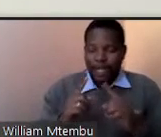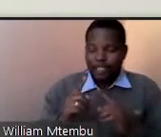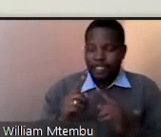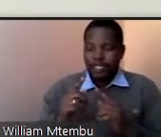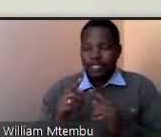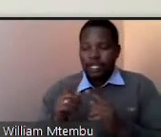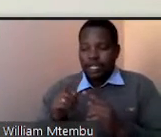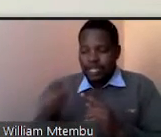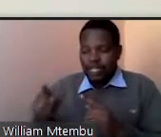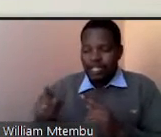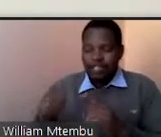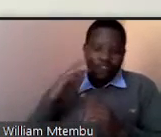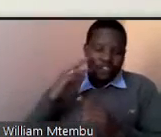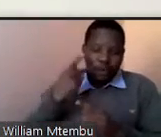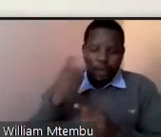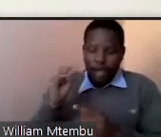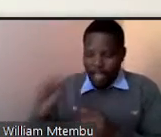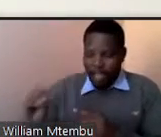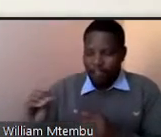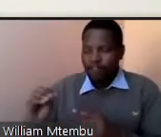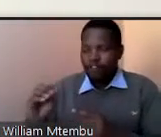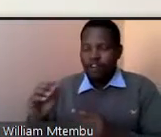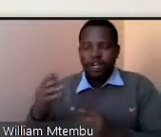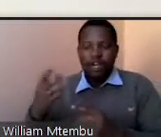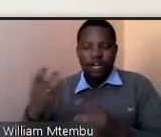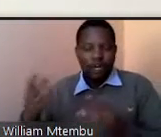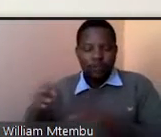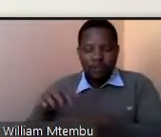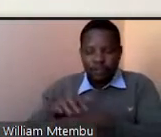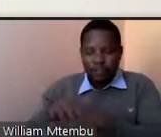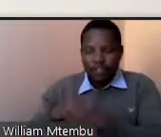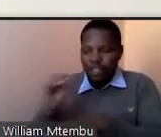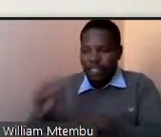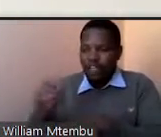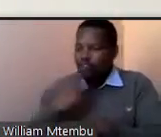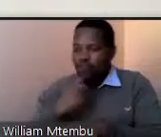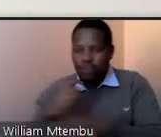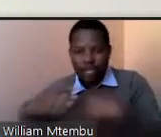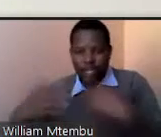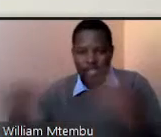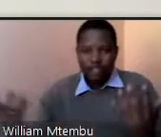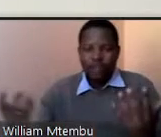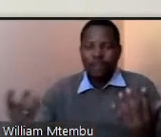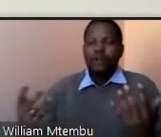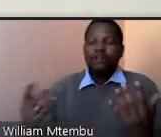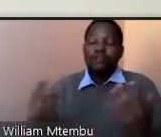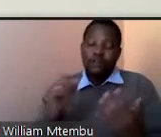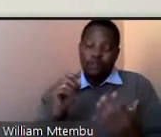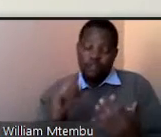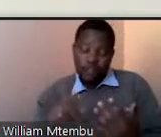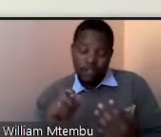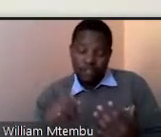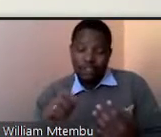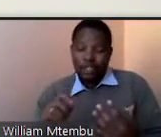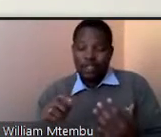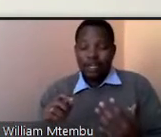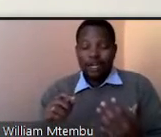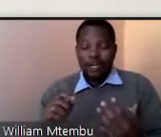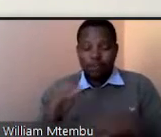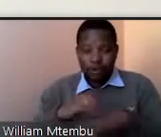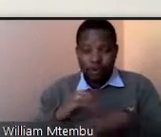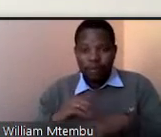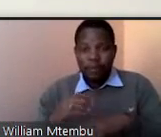are traditional and indigenous are not being used. So that is one of the reasons you'll find that